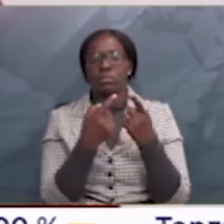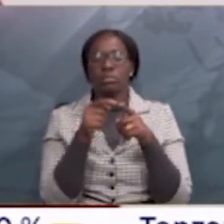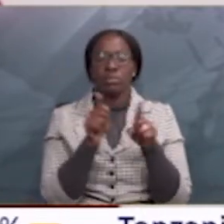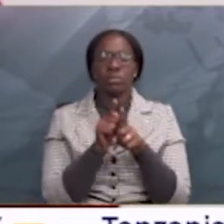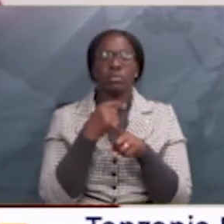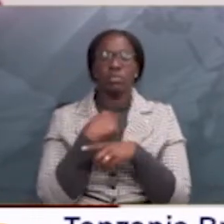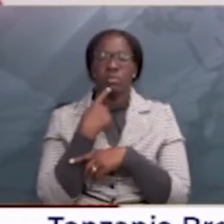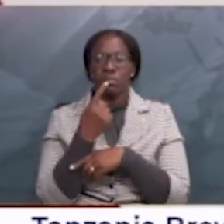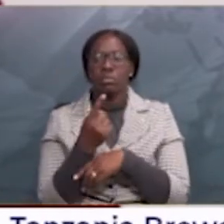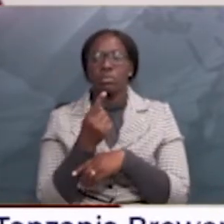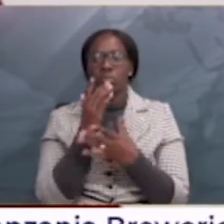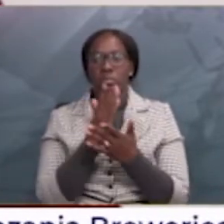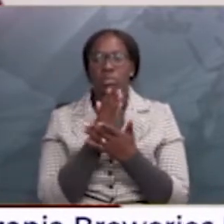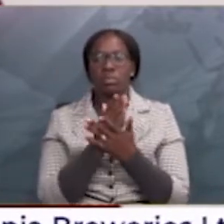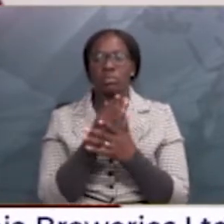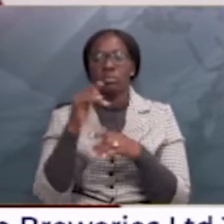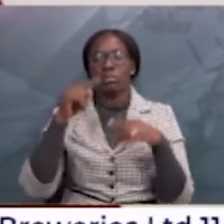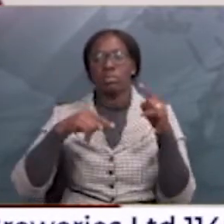is climate variability.